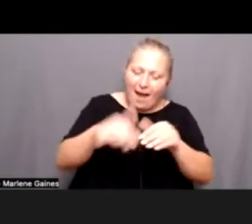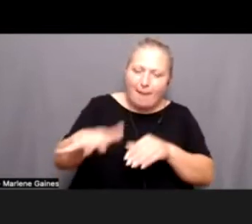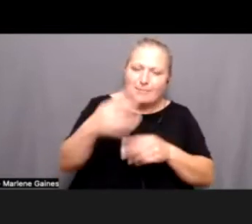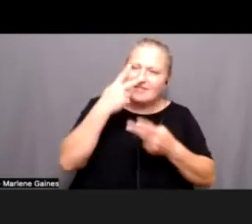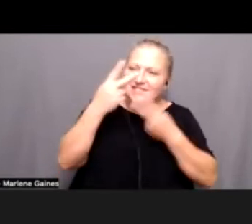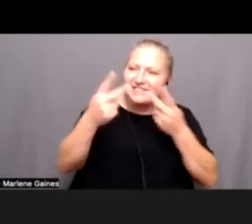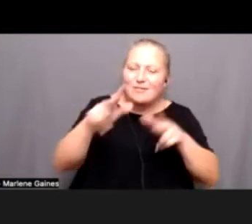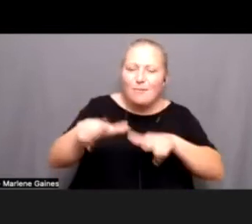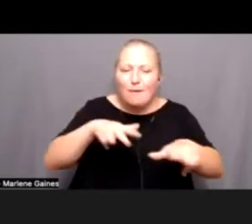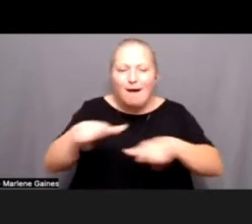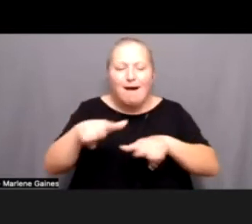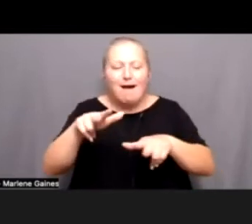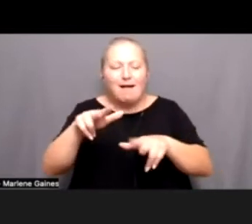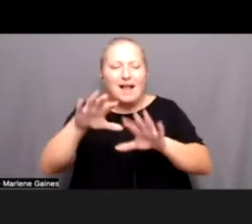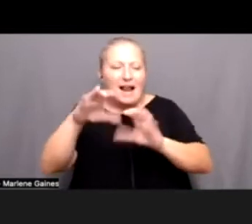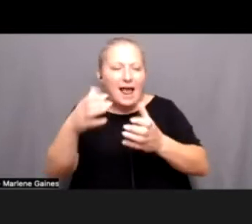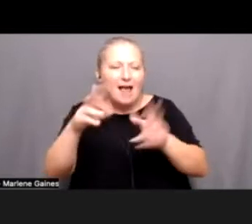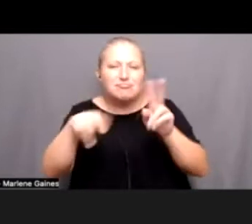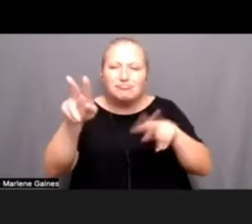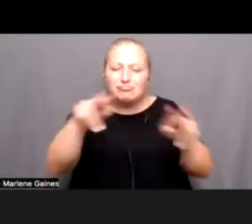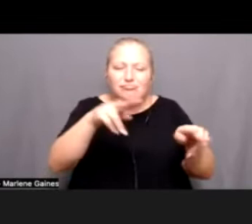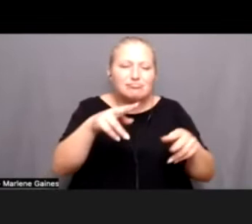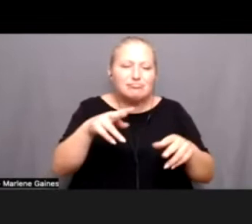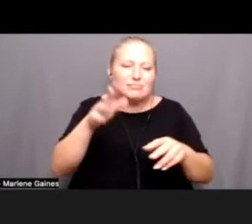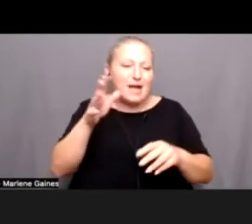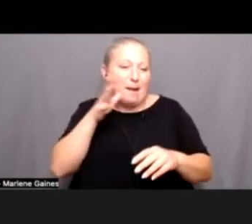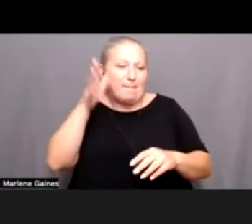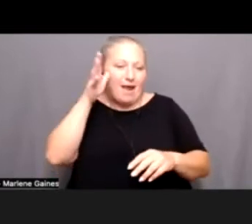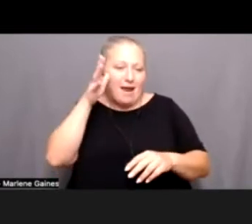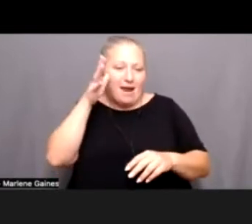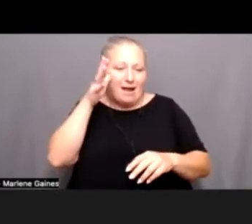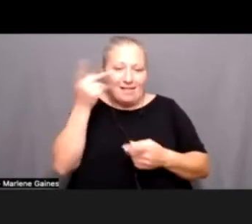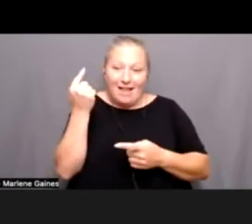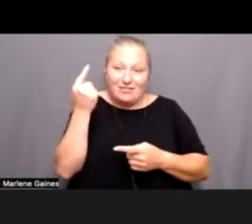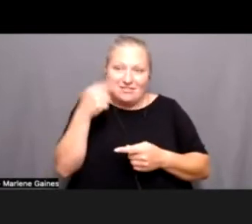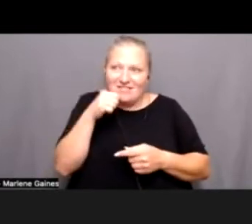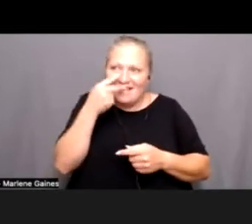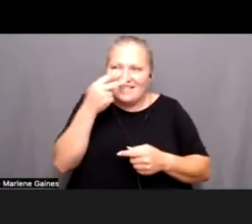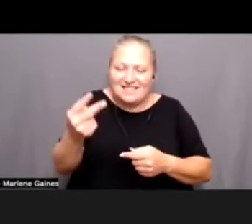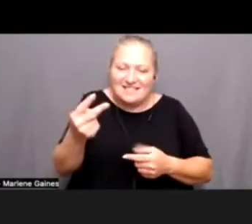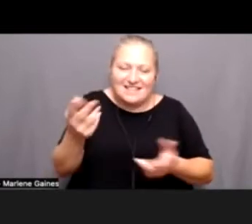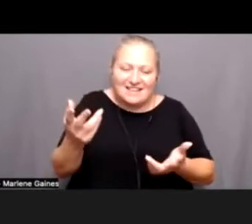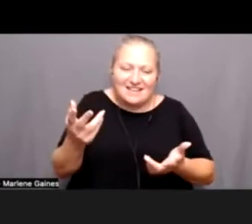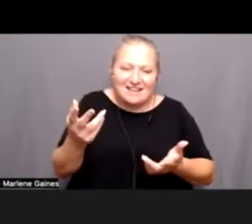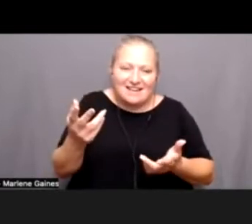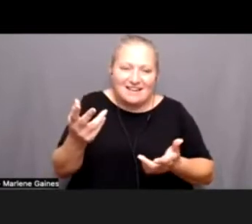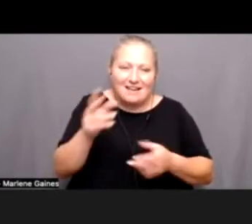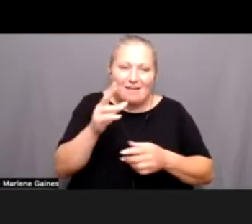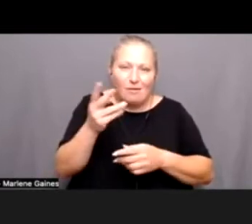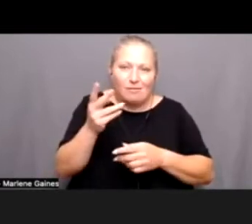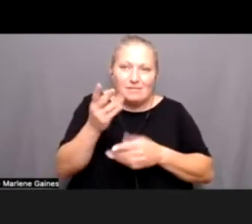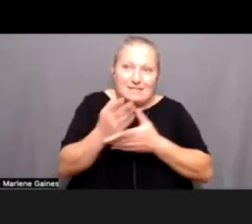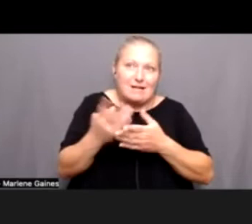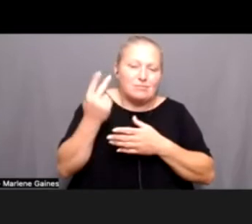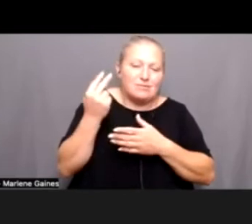classrooms, stuff that as parents, we didn't get to see last year, or in some ways the year before, but